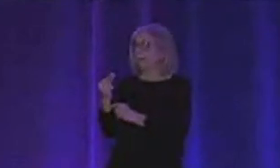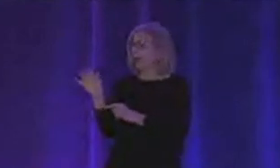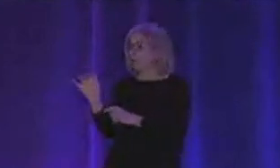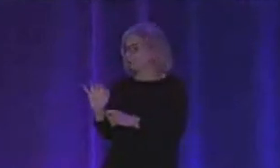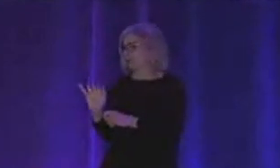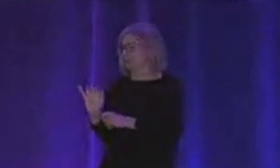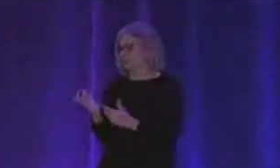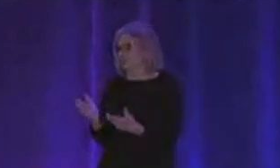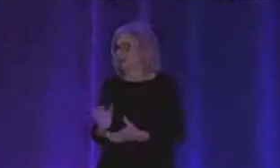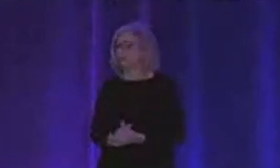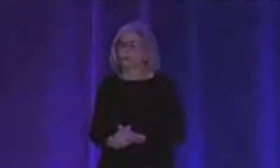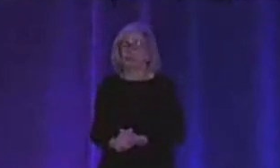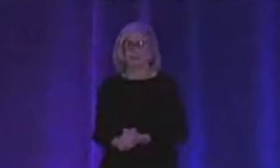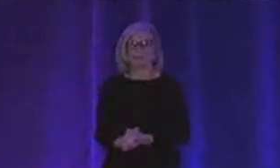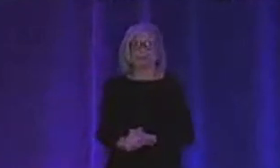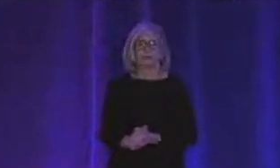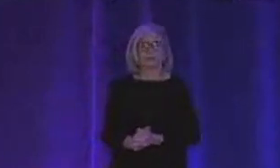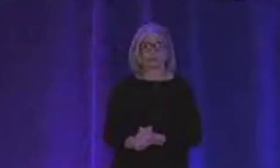well.